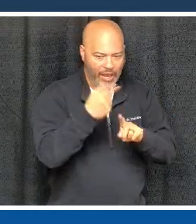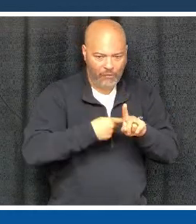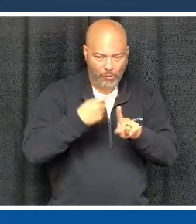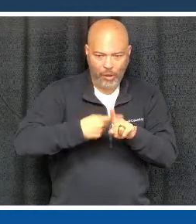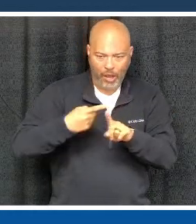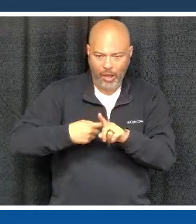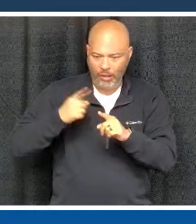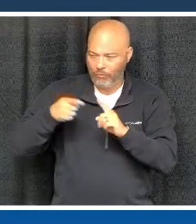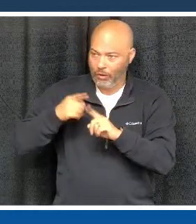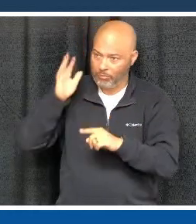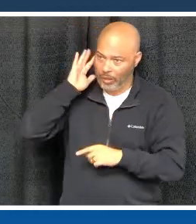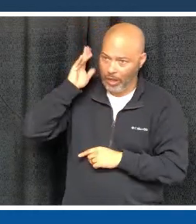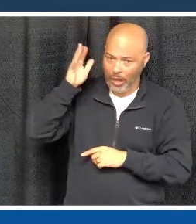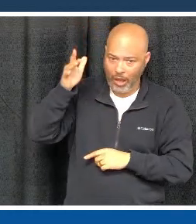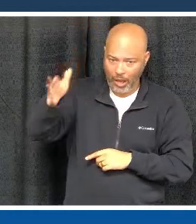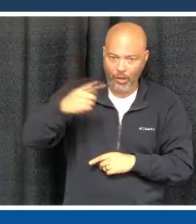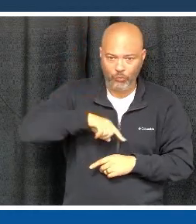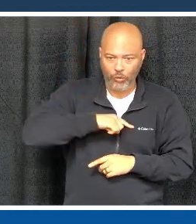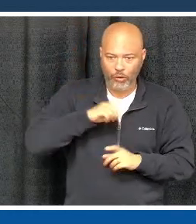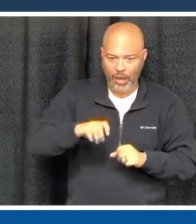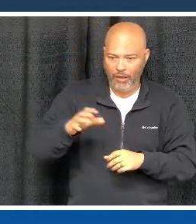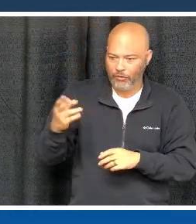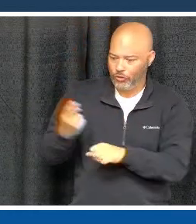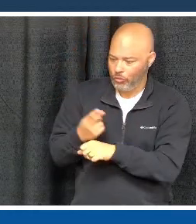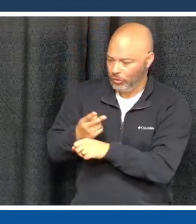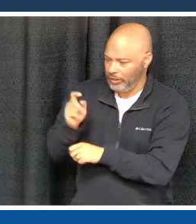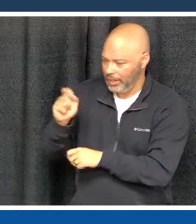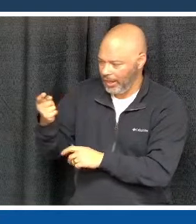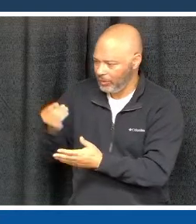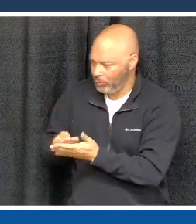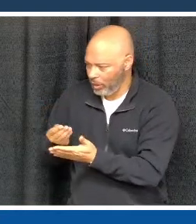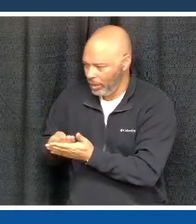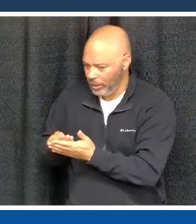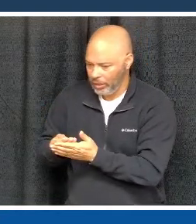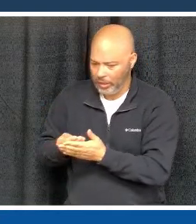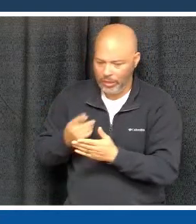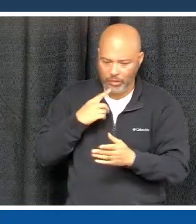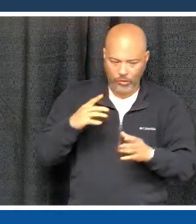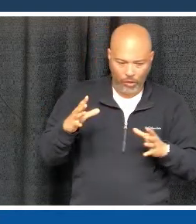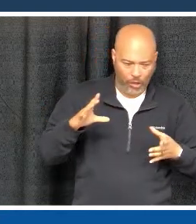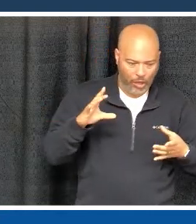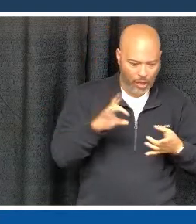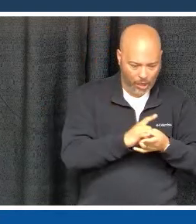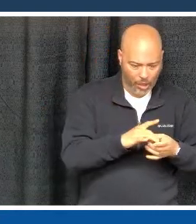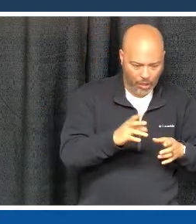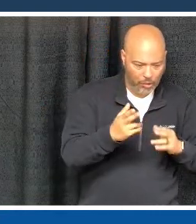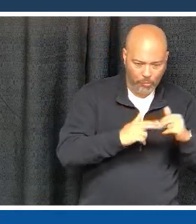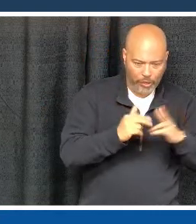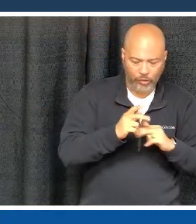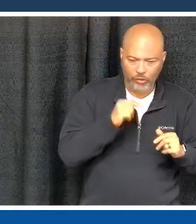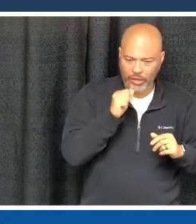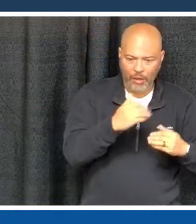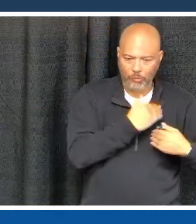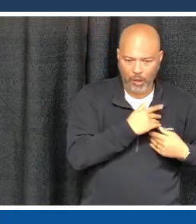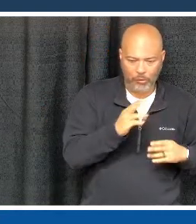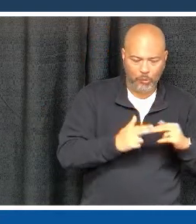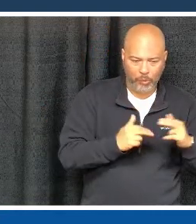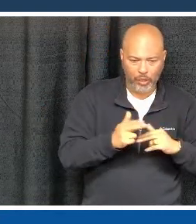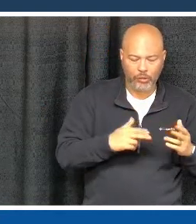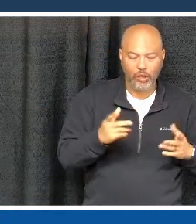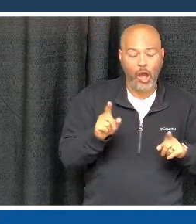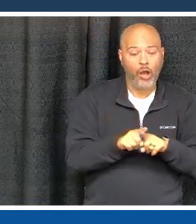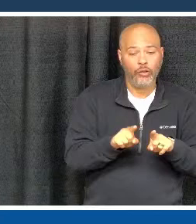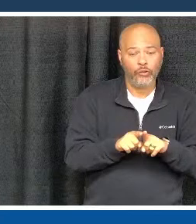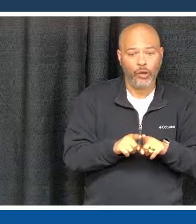from here to eternity, we're going to take taxpayer dollars to close up boundaries that we allow builders not to do.